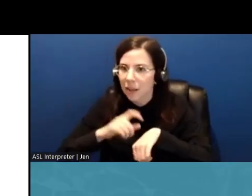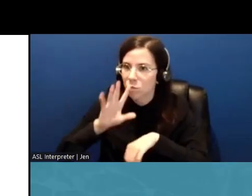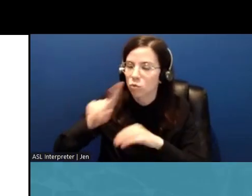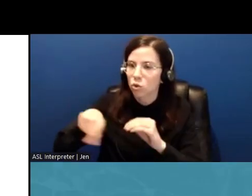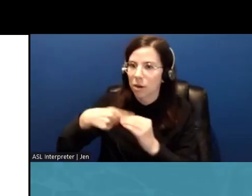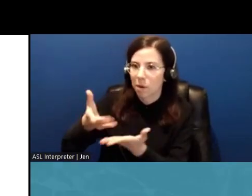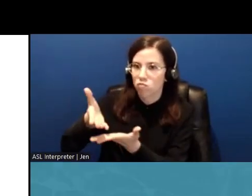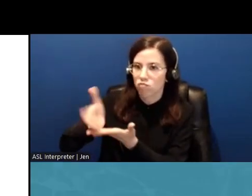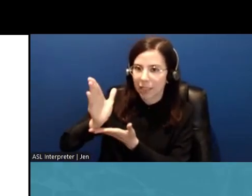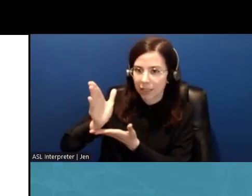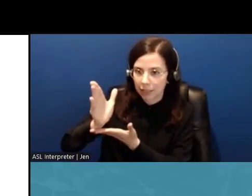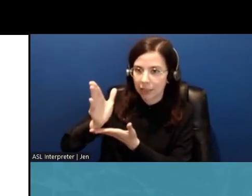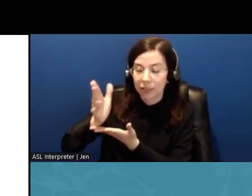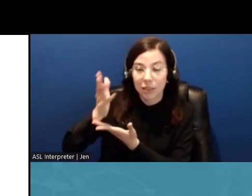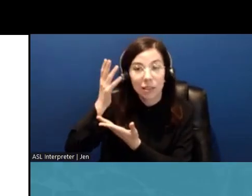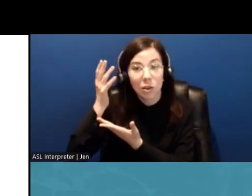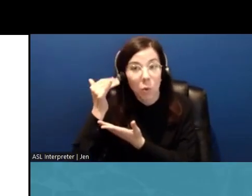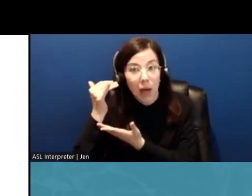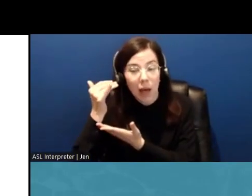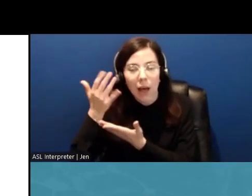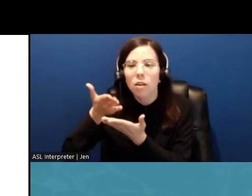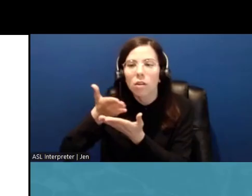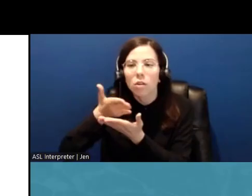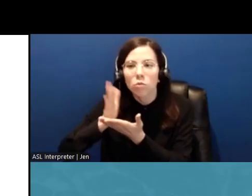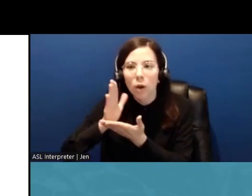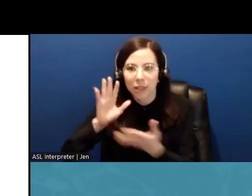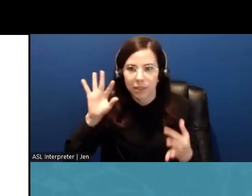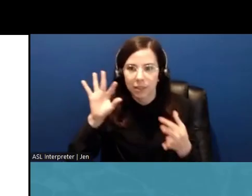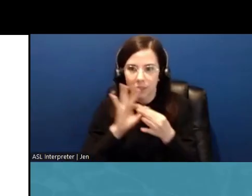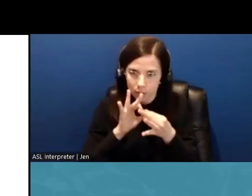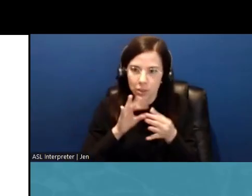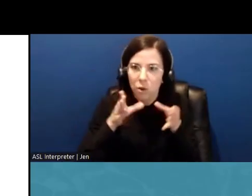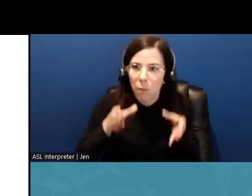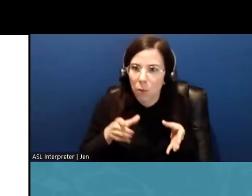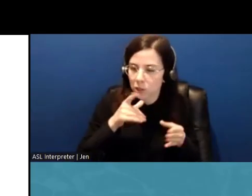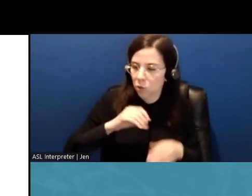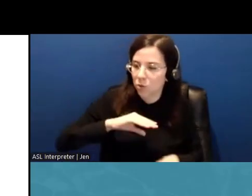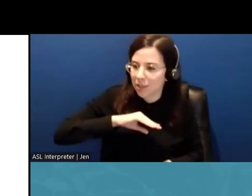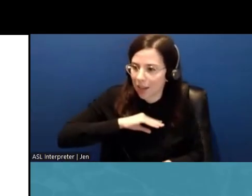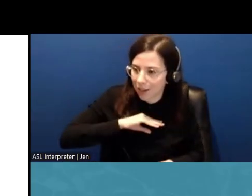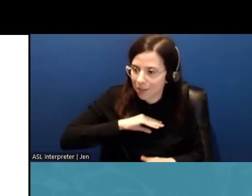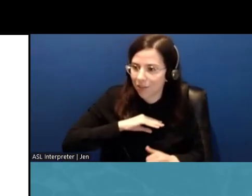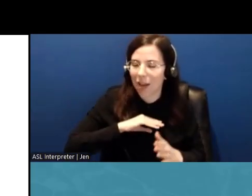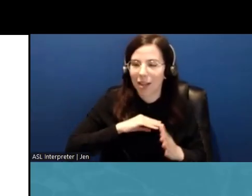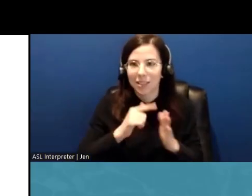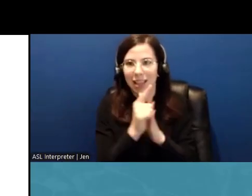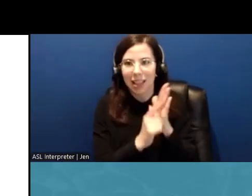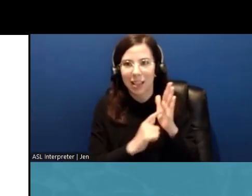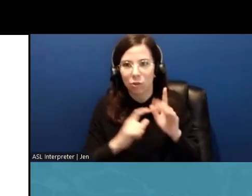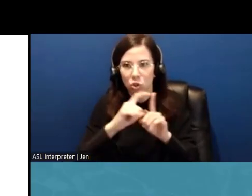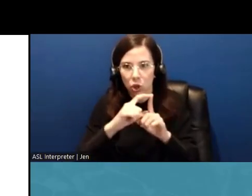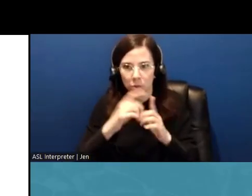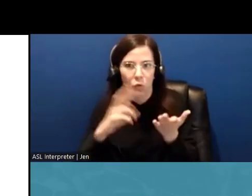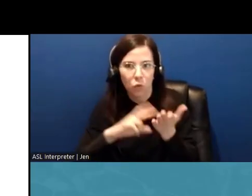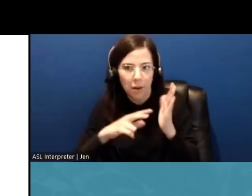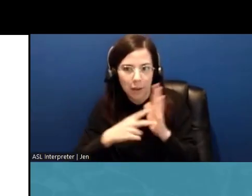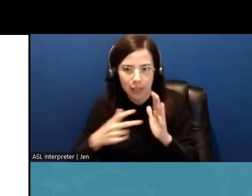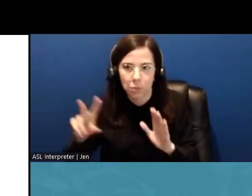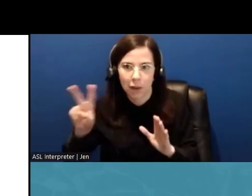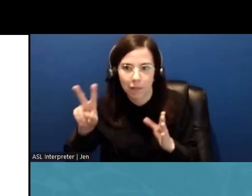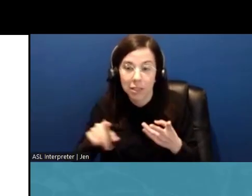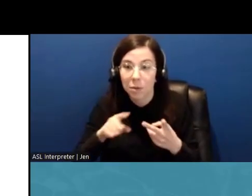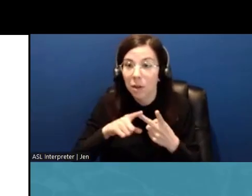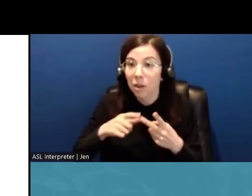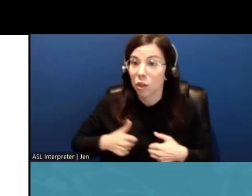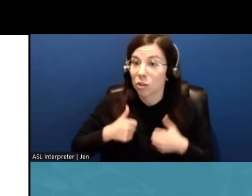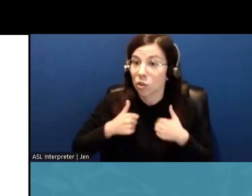rights, because rights attach to a person who meets the legal definition of victim. Survivor for many folks is a more